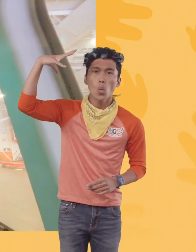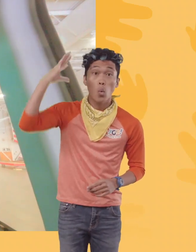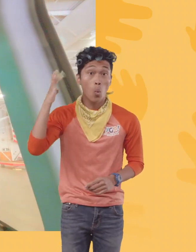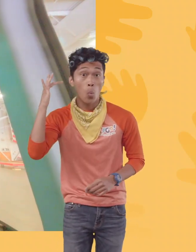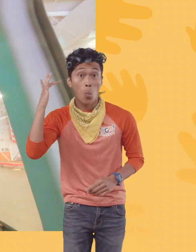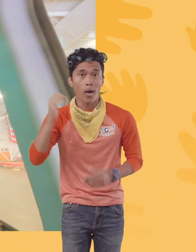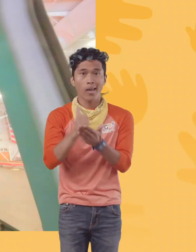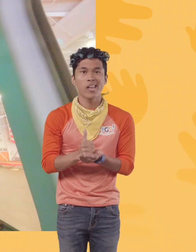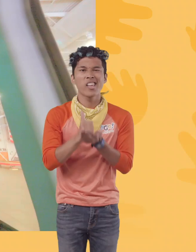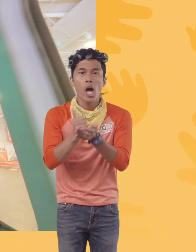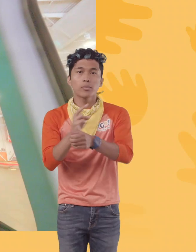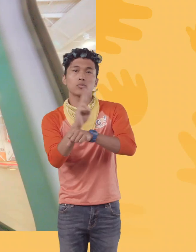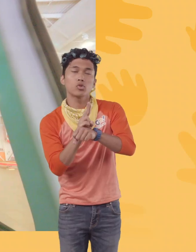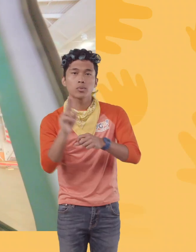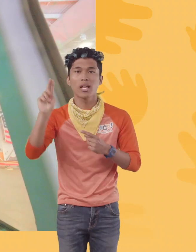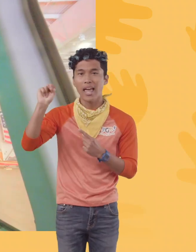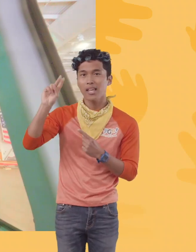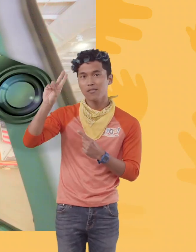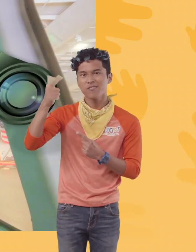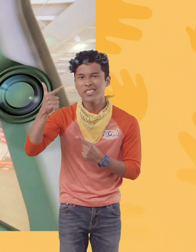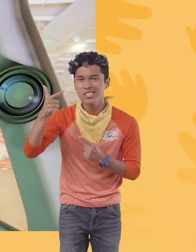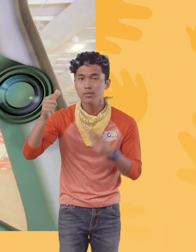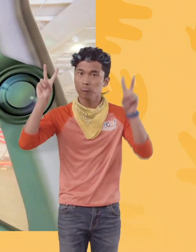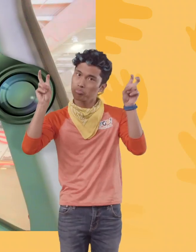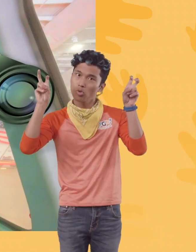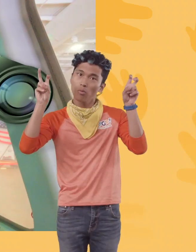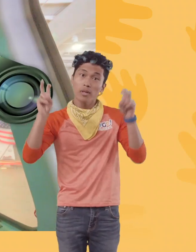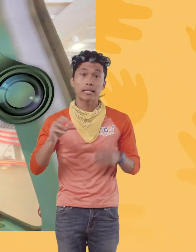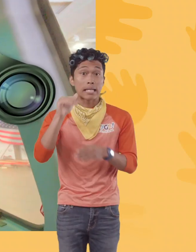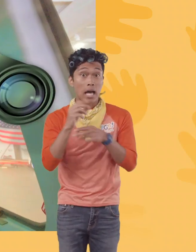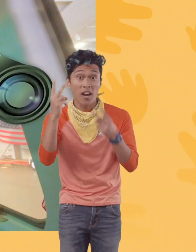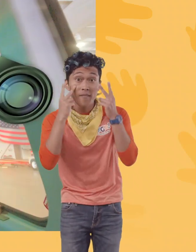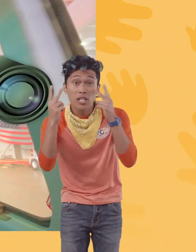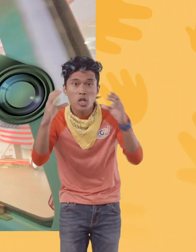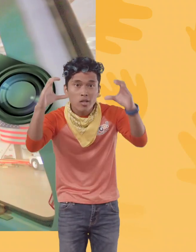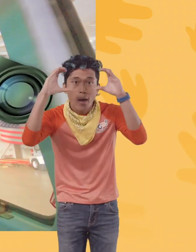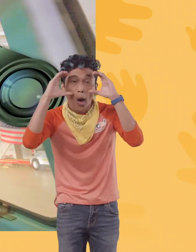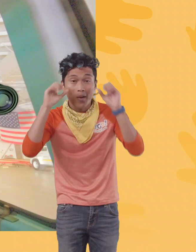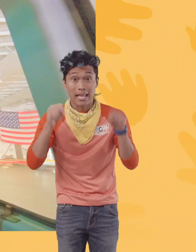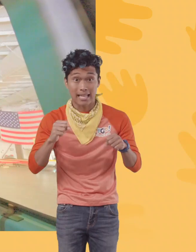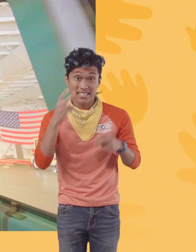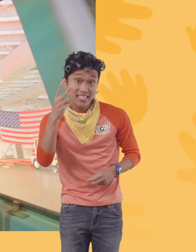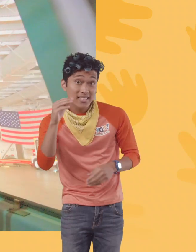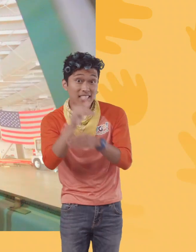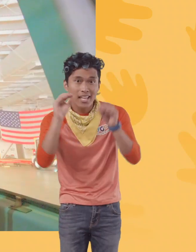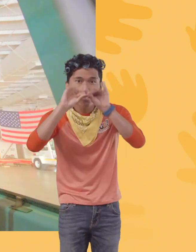So then from there, you can use your MVGs, your night vision goggles, and see at night so it doesn't blind